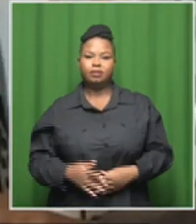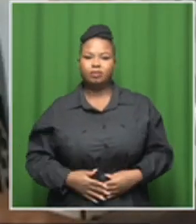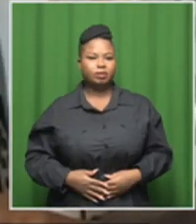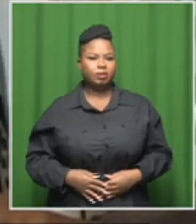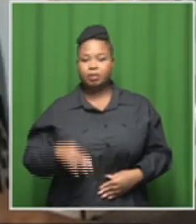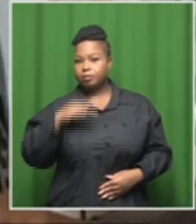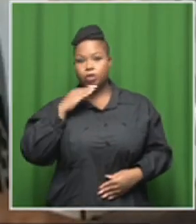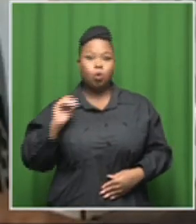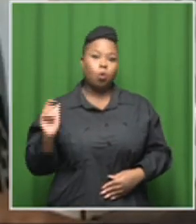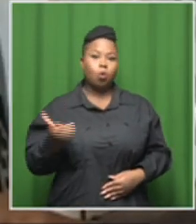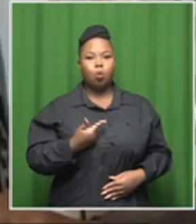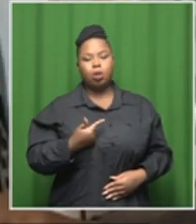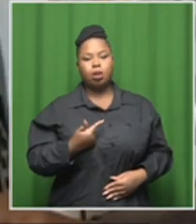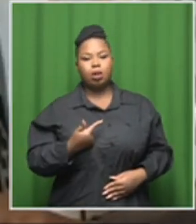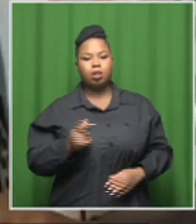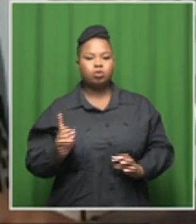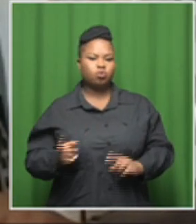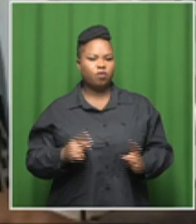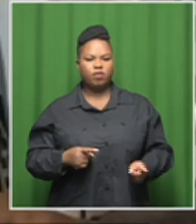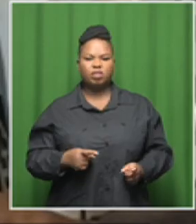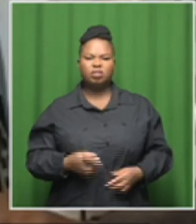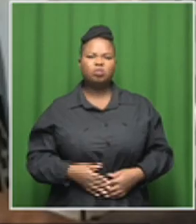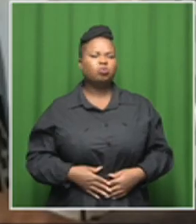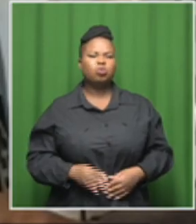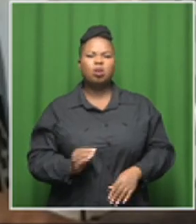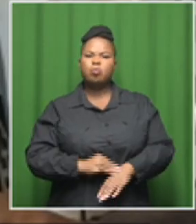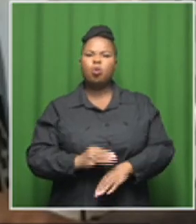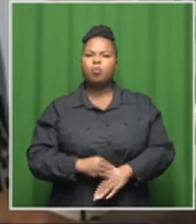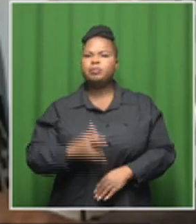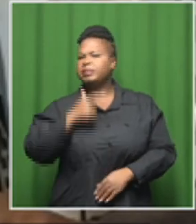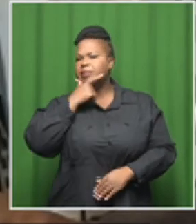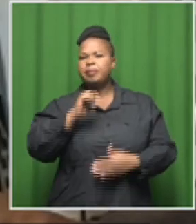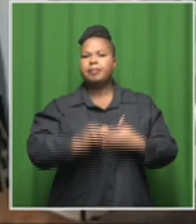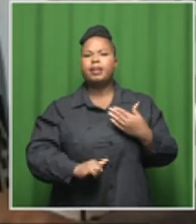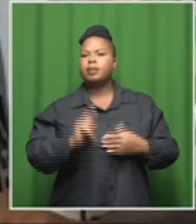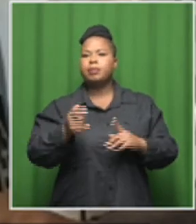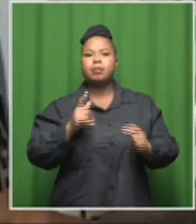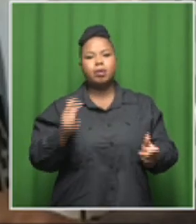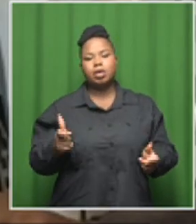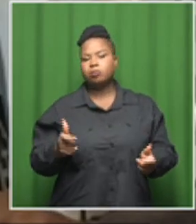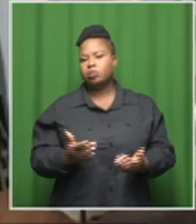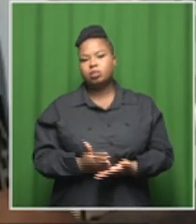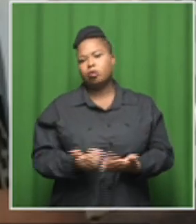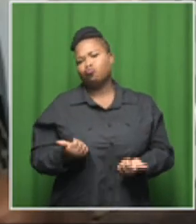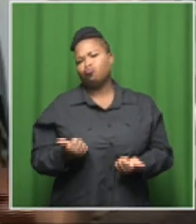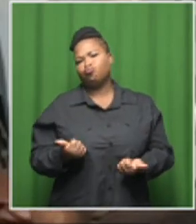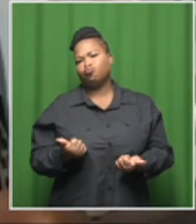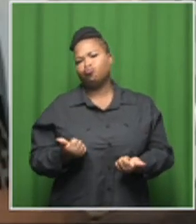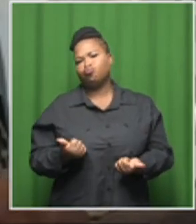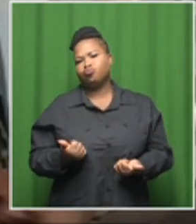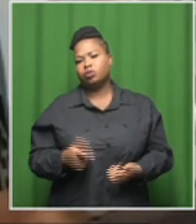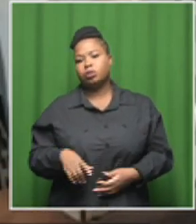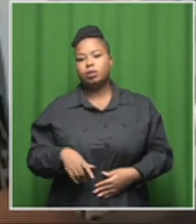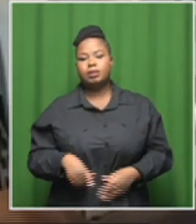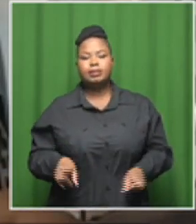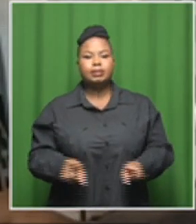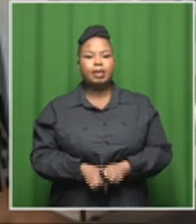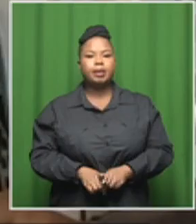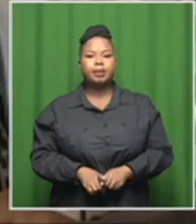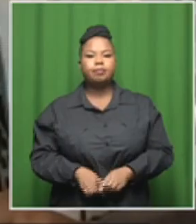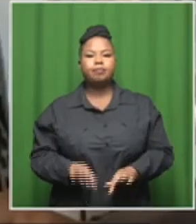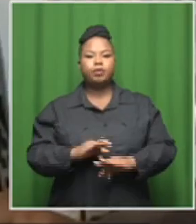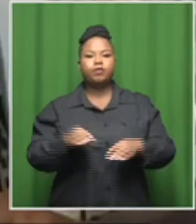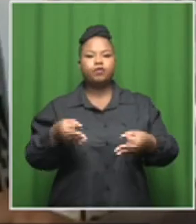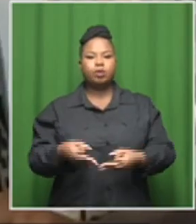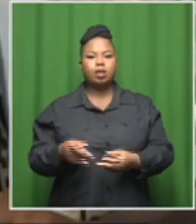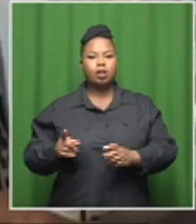all Stokvels have a problem of payouts this time of the year. There are Stokvels which are long-term, like burial society or something